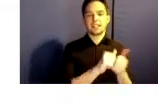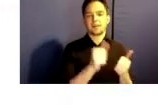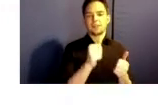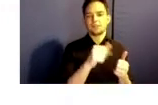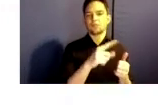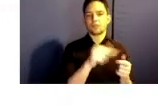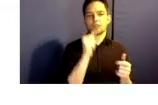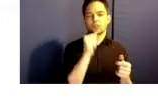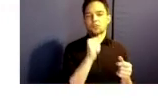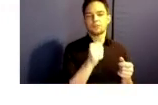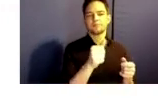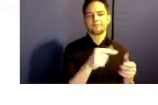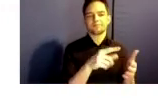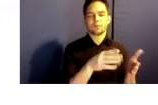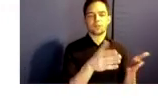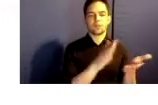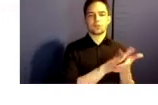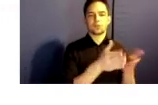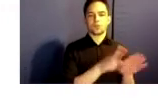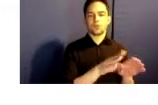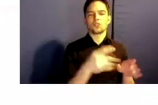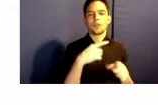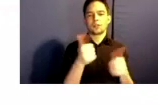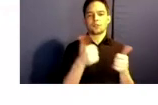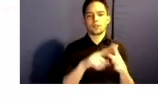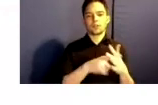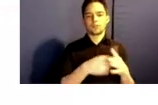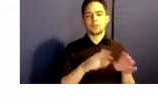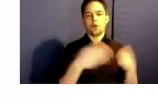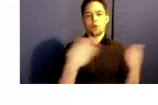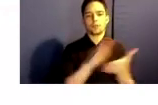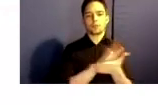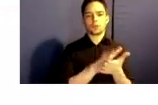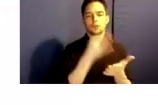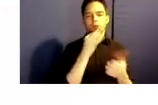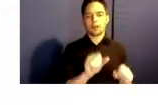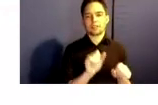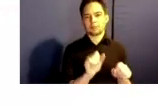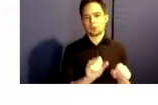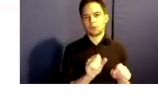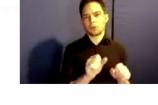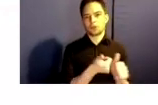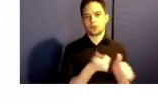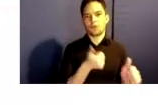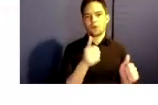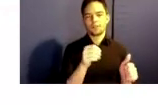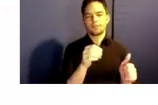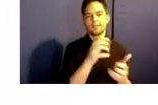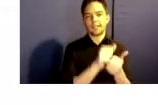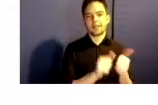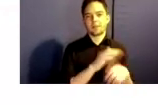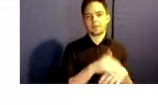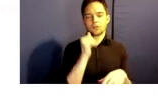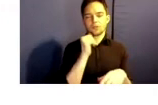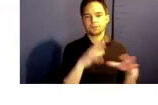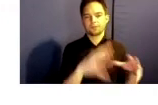way to ensure that schools reopened as soon as possible. So in June, July, mid last year, they started